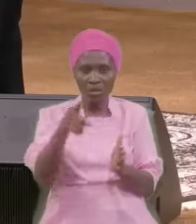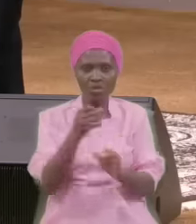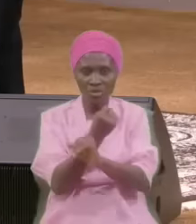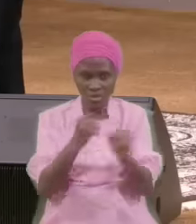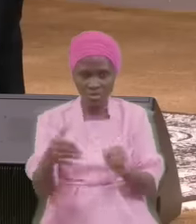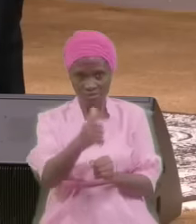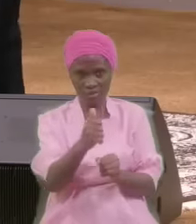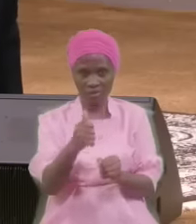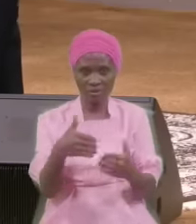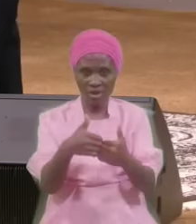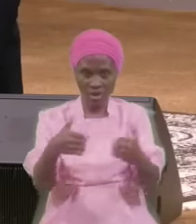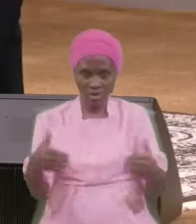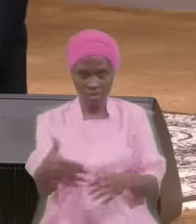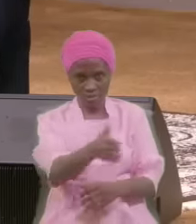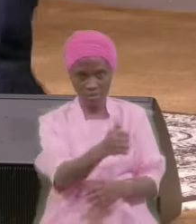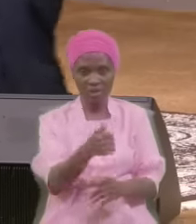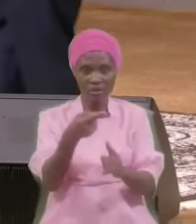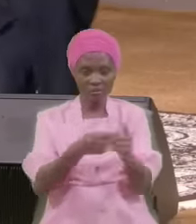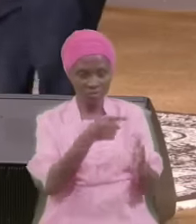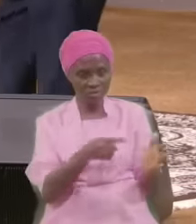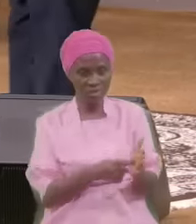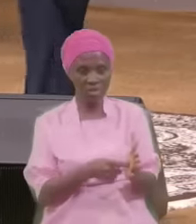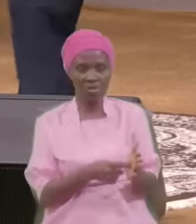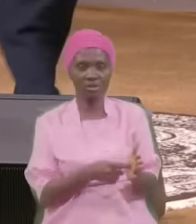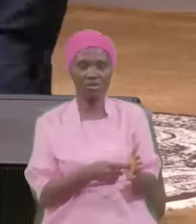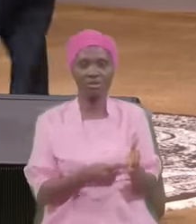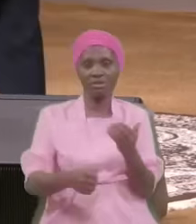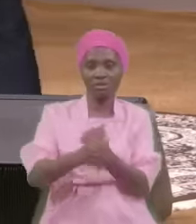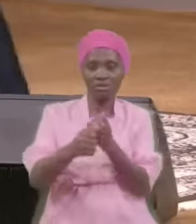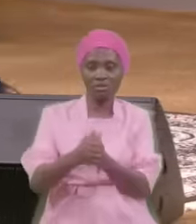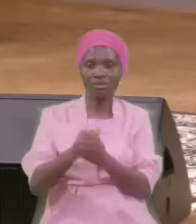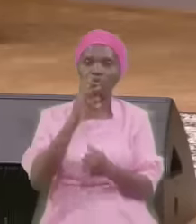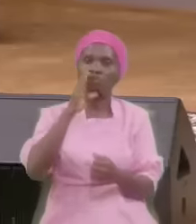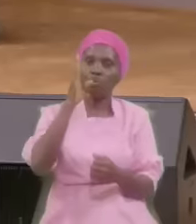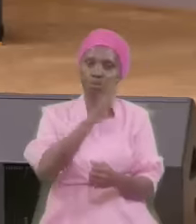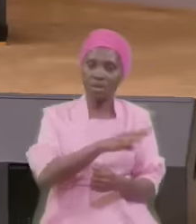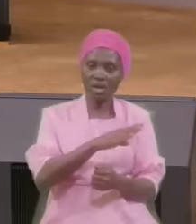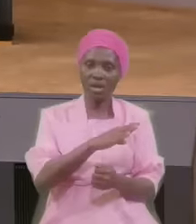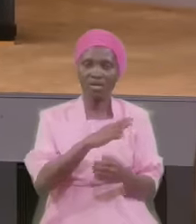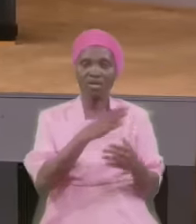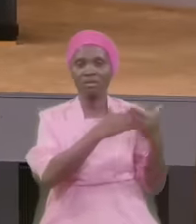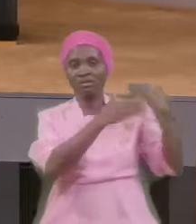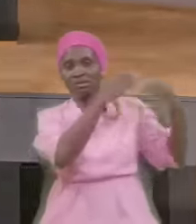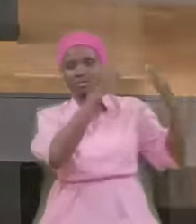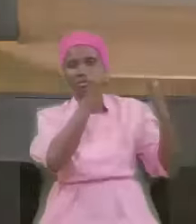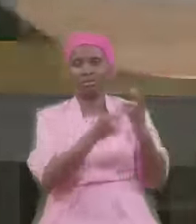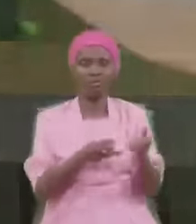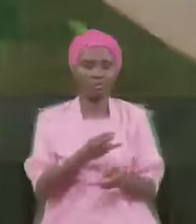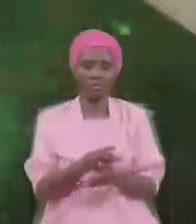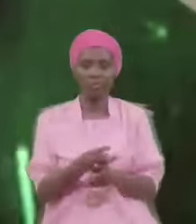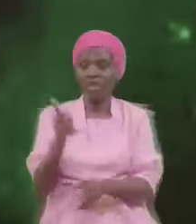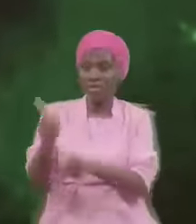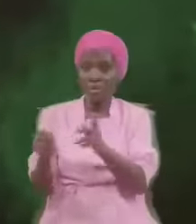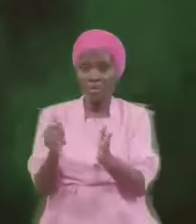separate yourselves from this untoward generation. The people that are just separating themselves